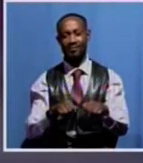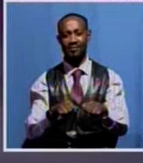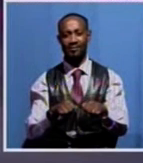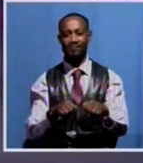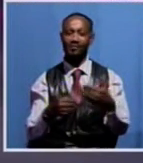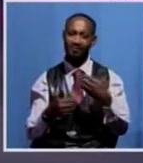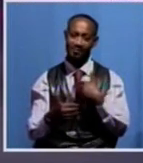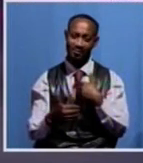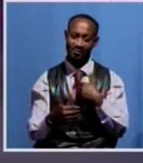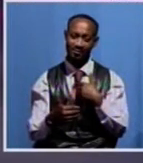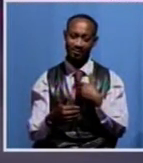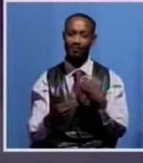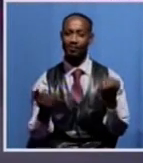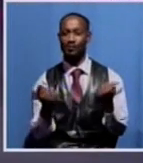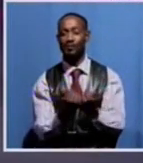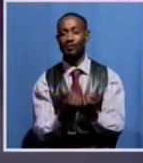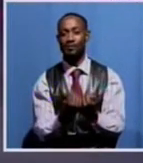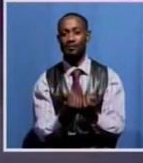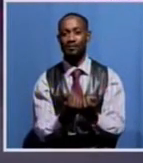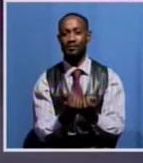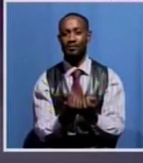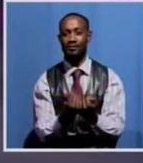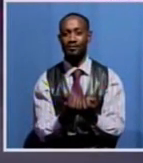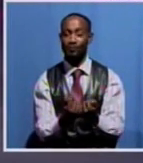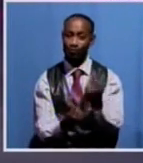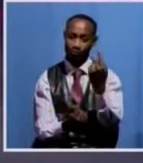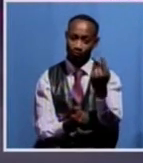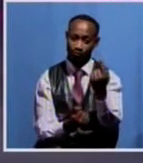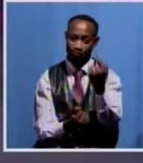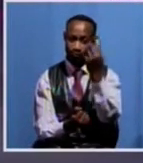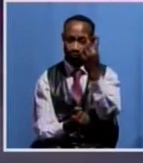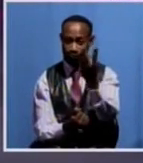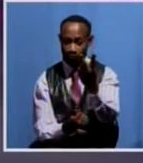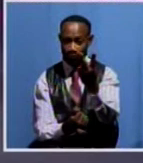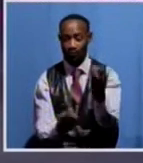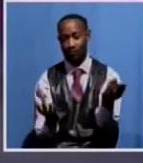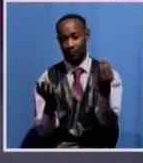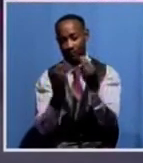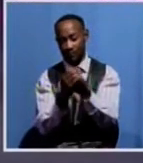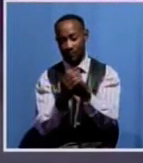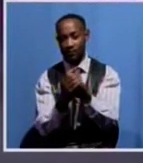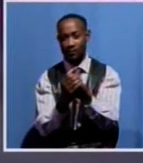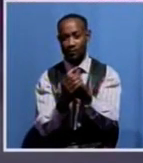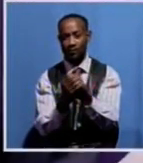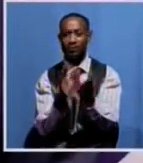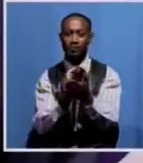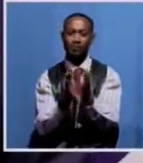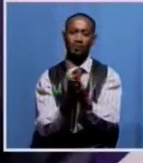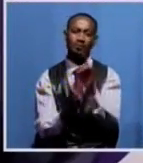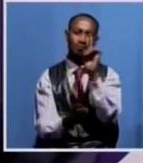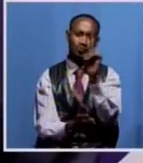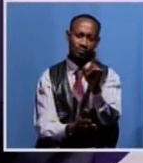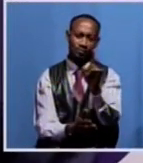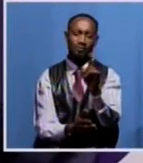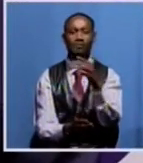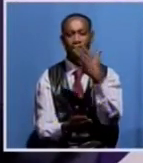have refinanced. Particularly if you can take one or two loans and collapse them into one and then seek a refinancing for them. That is